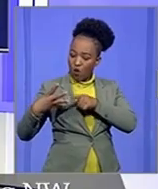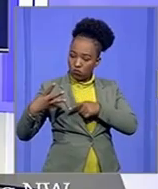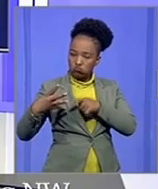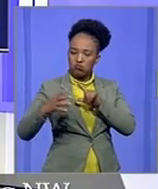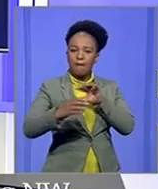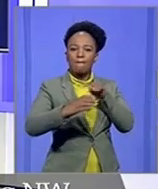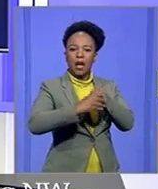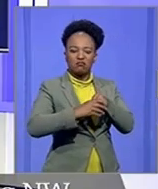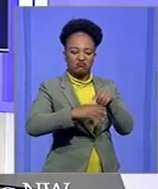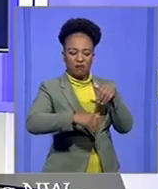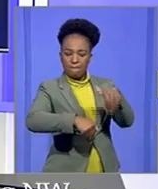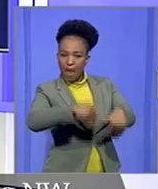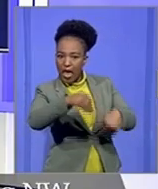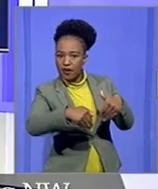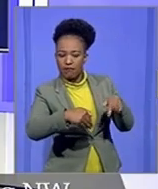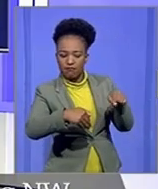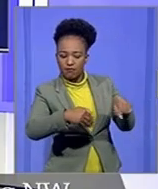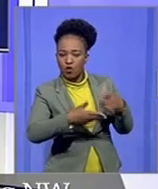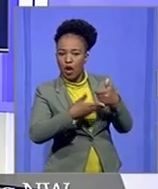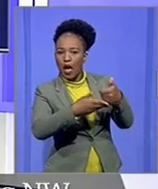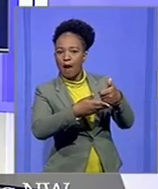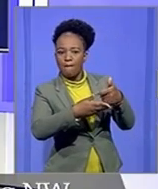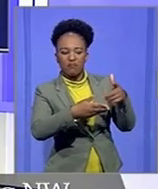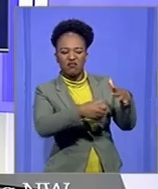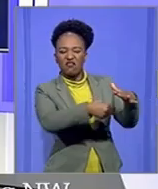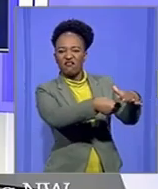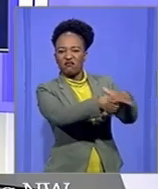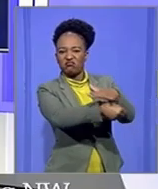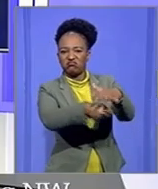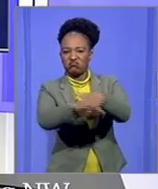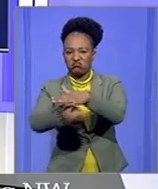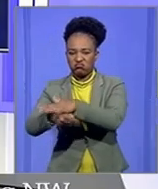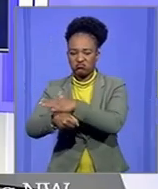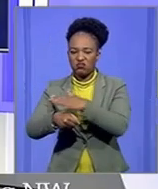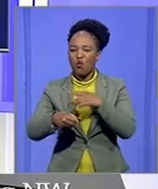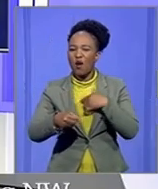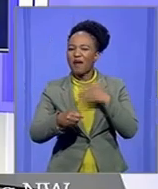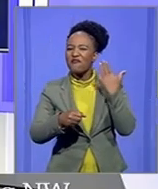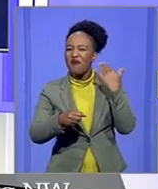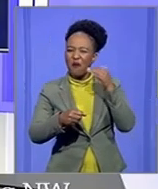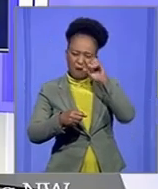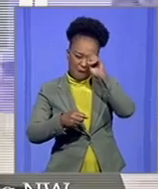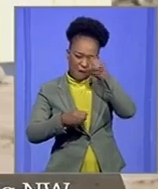Vulamgodi le reretsweng ho sebetsana le diketsahalo tsa ho rafa ho se molaong.